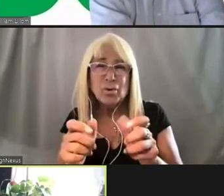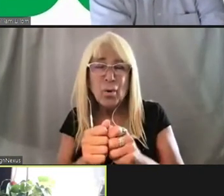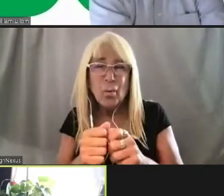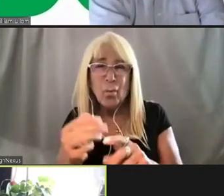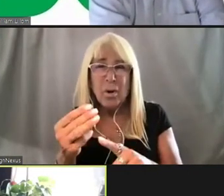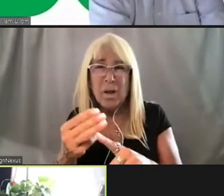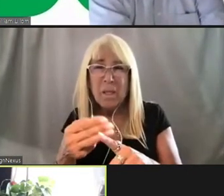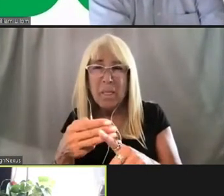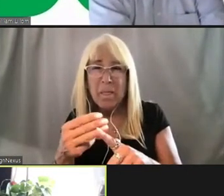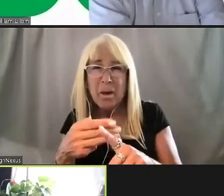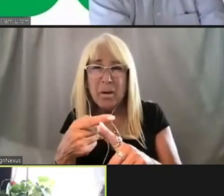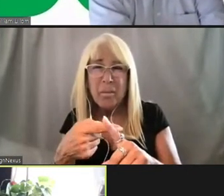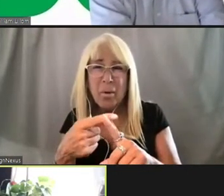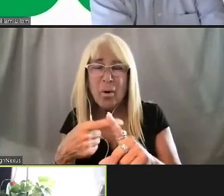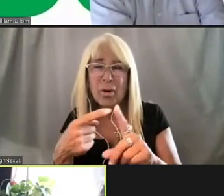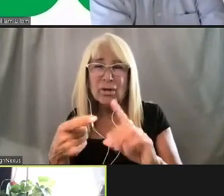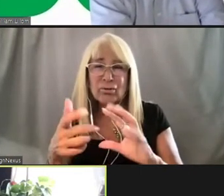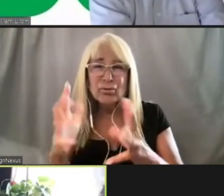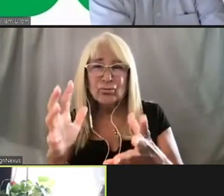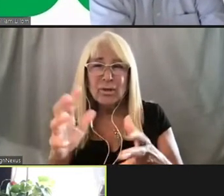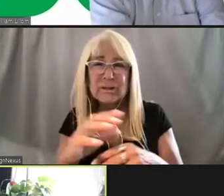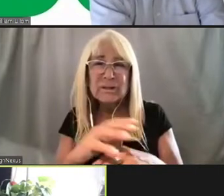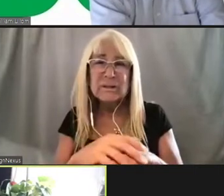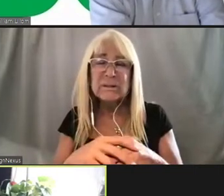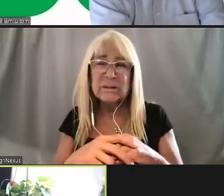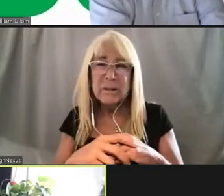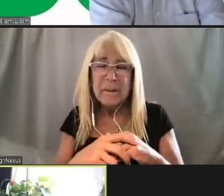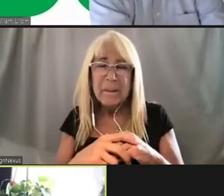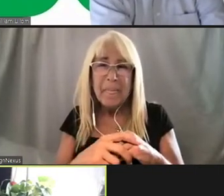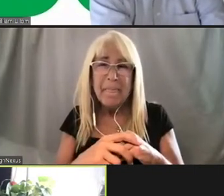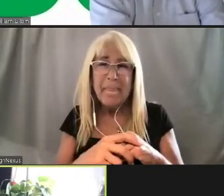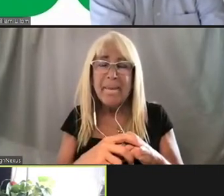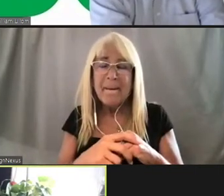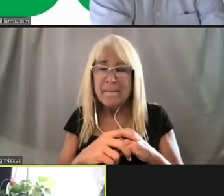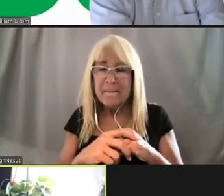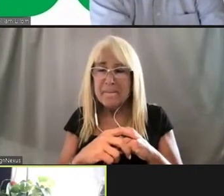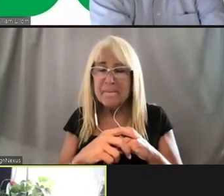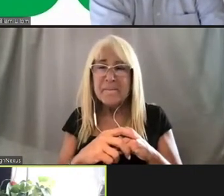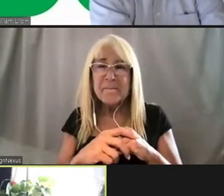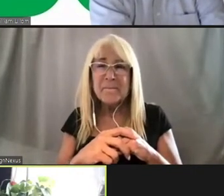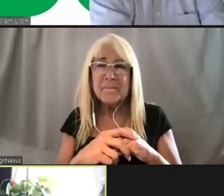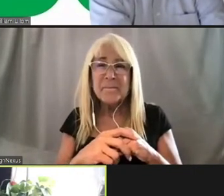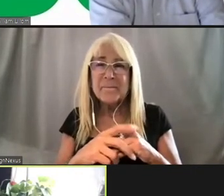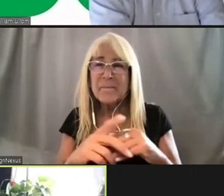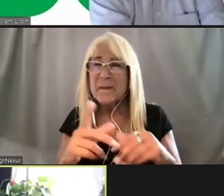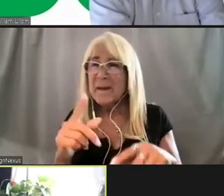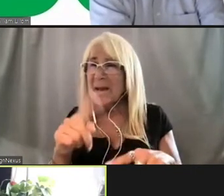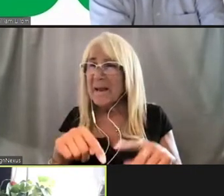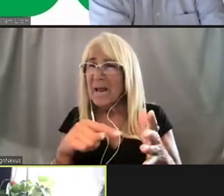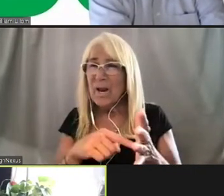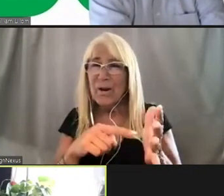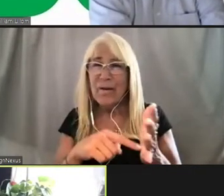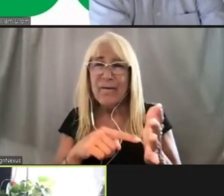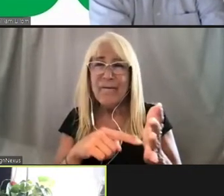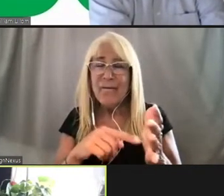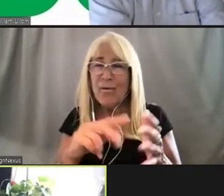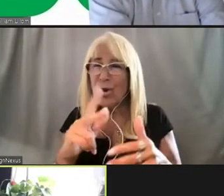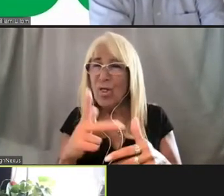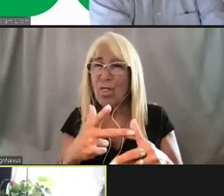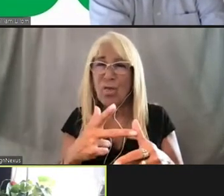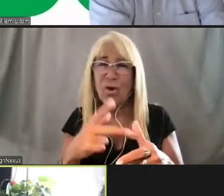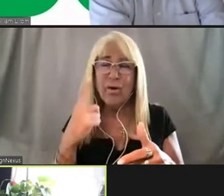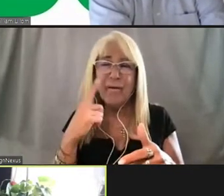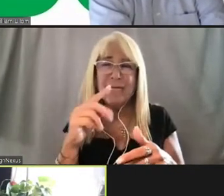and also the competition for the app driver so we cannot afford another free the third fee from the